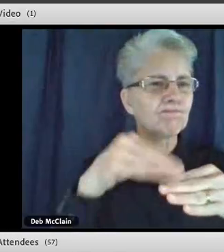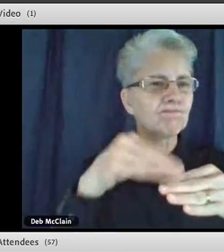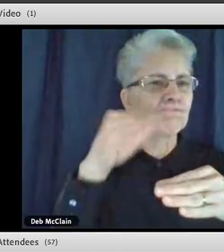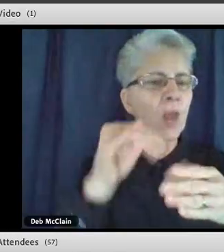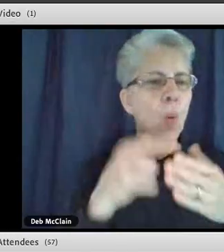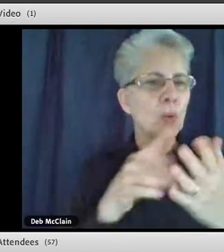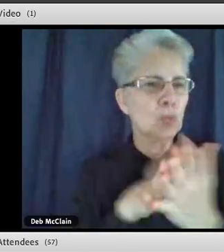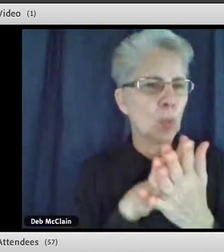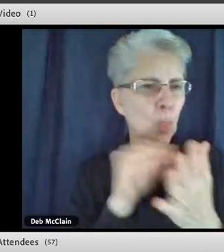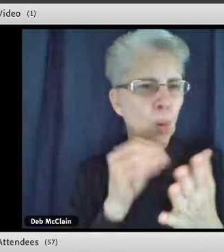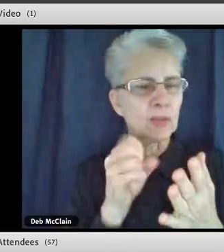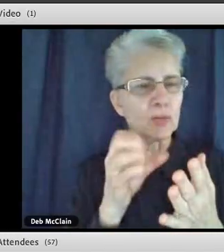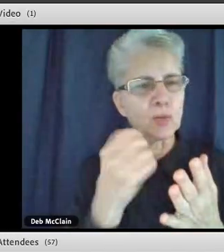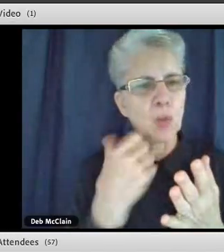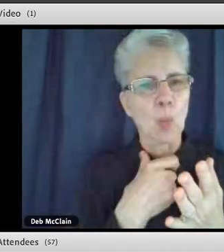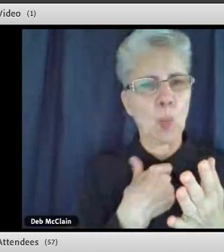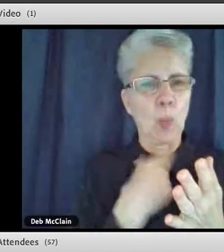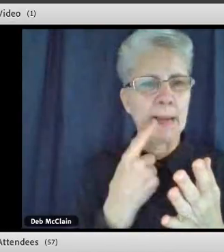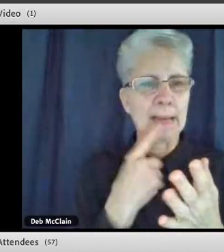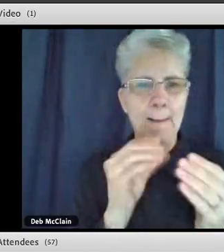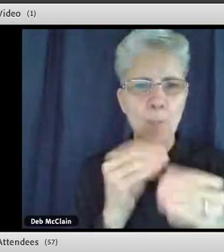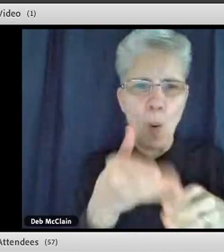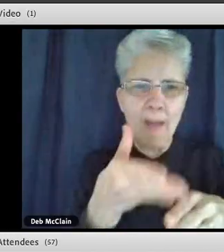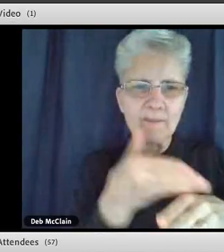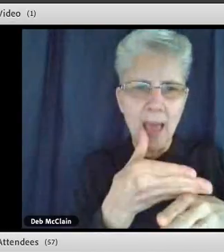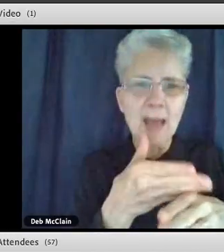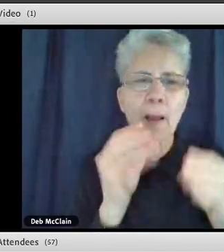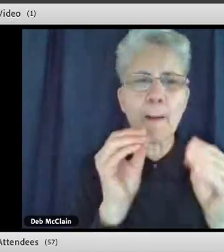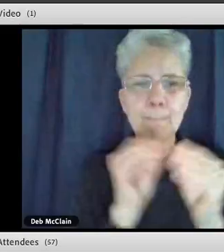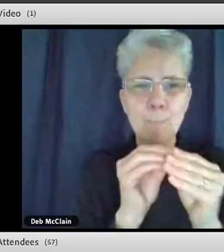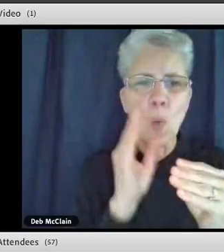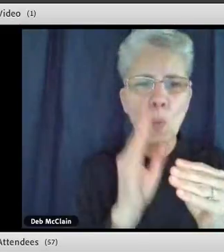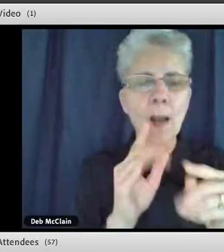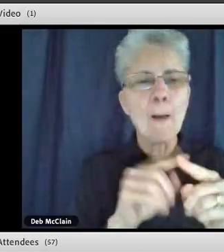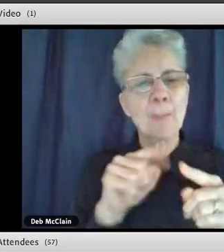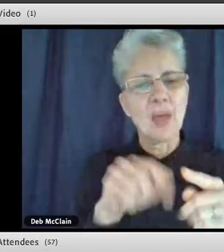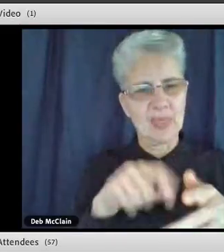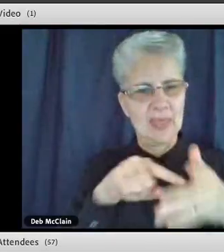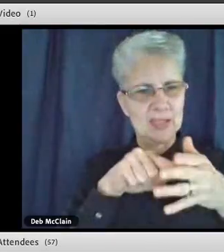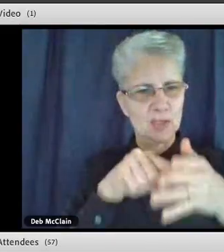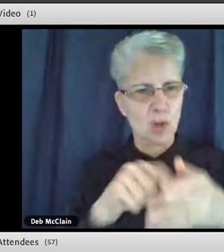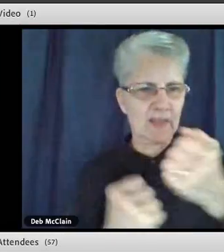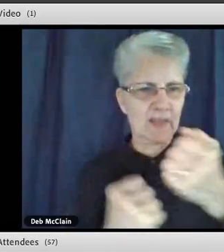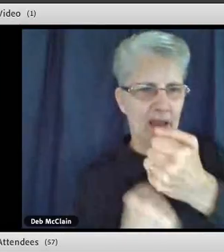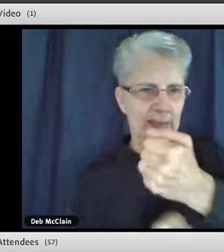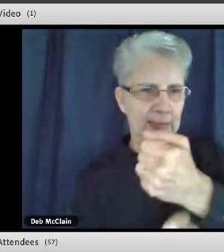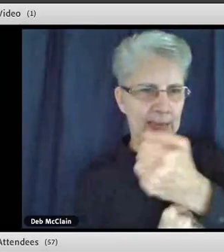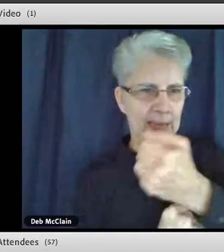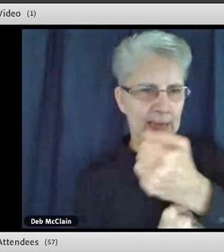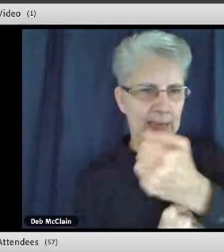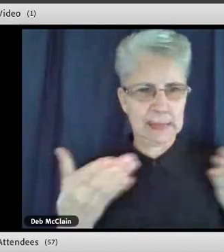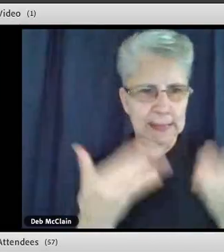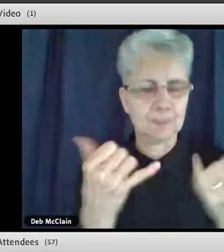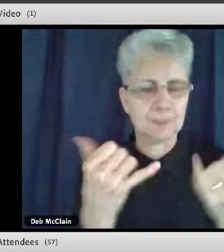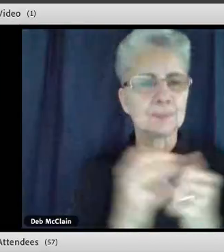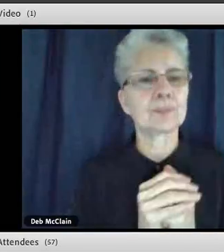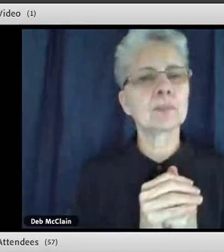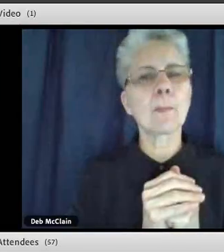What you're learning, so we get kind of slightly more advanced over time. But this one kind of lays this foundation. Okay.